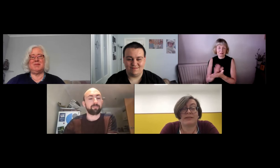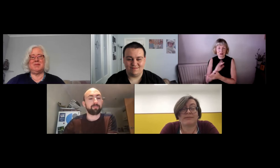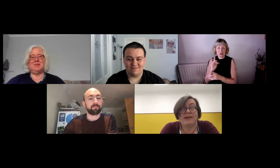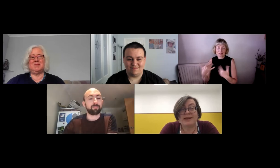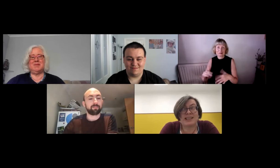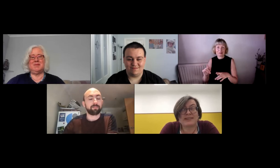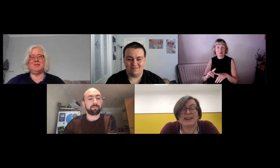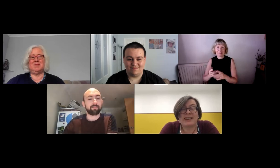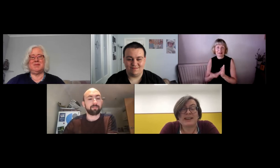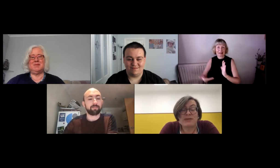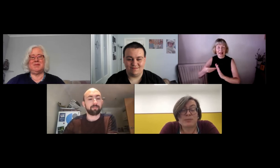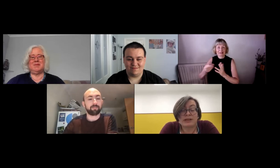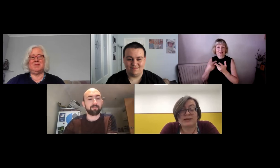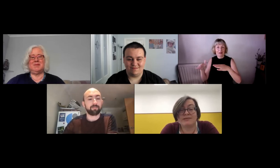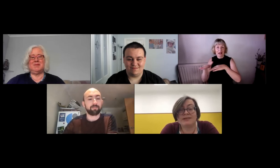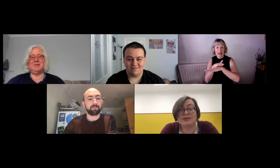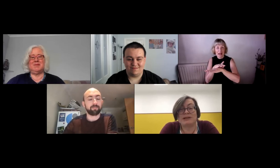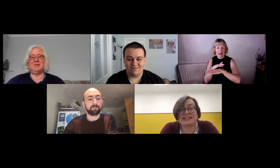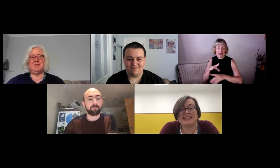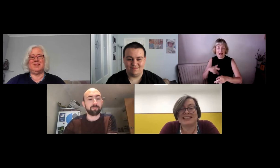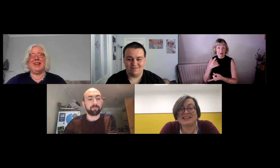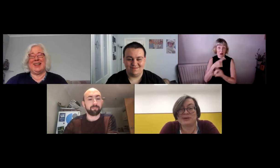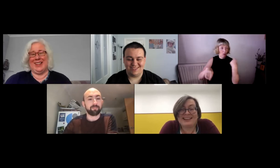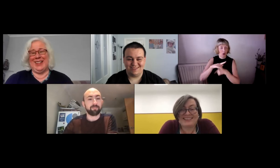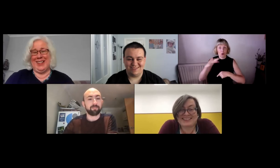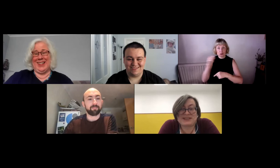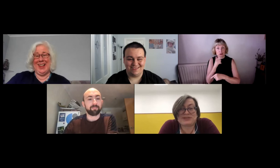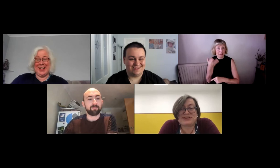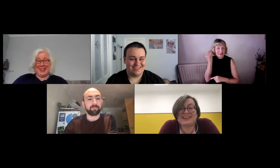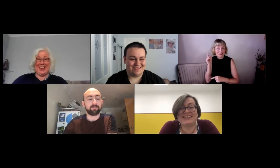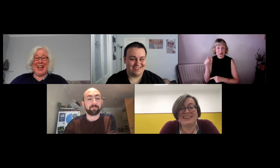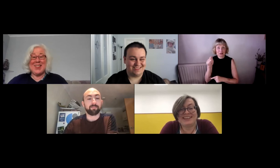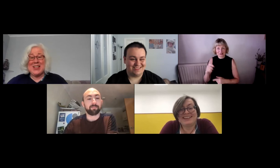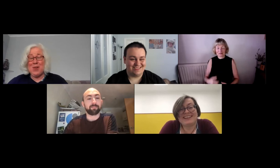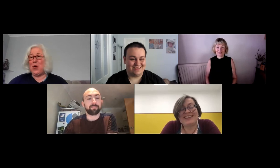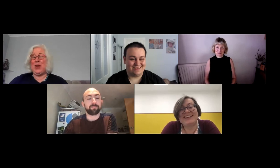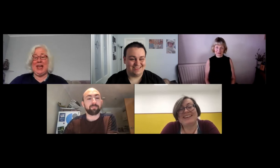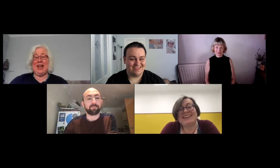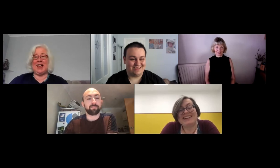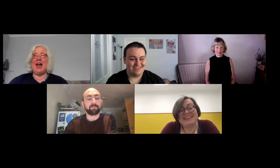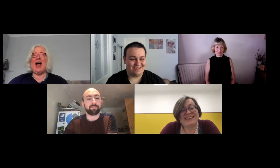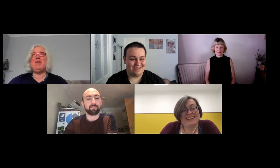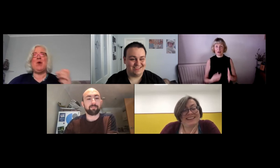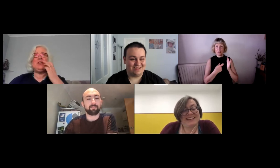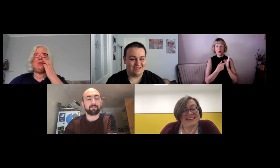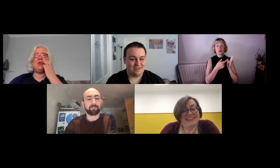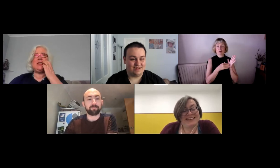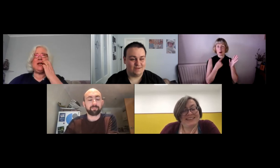to it. And I actually felt everybody should be listening to that as well, because it was great. That's often what we hear.